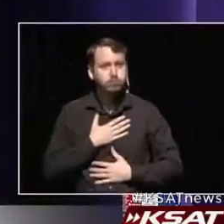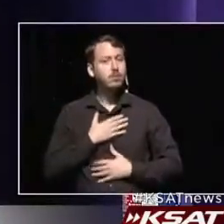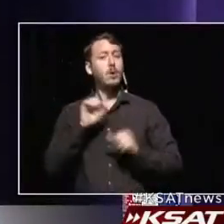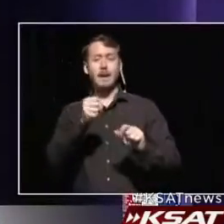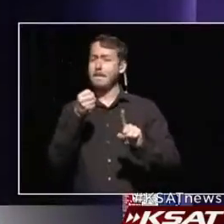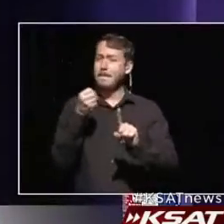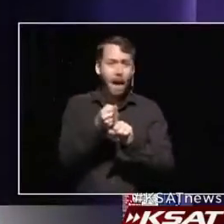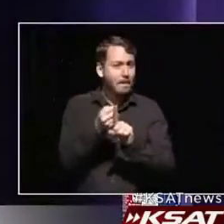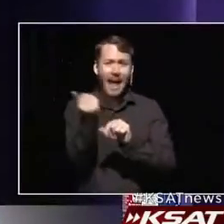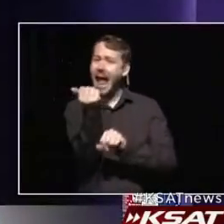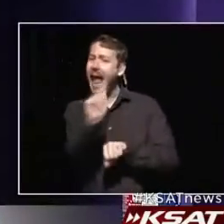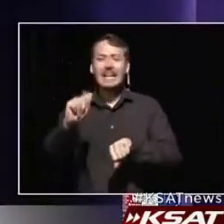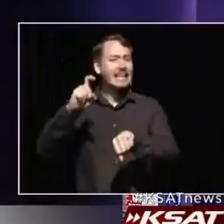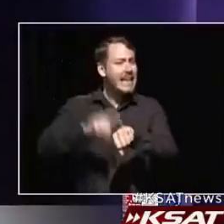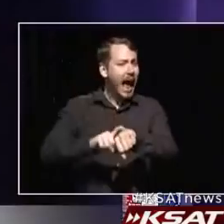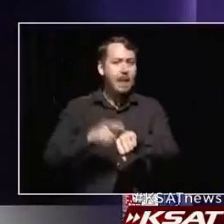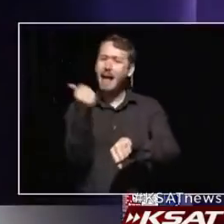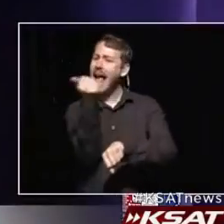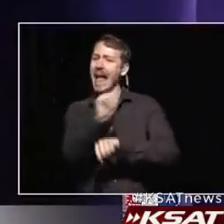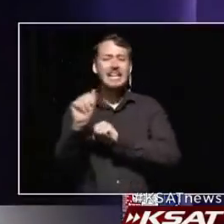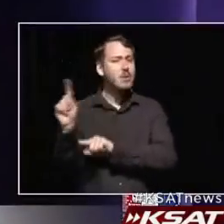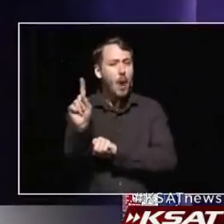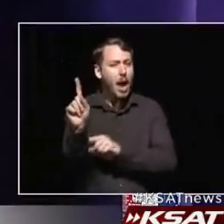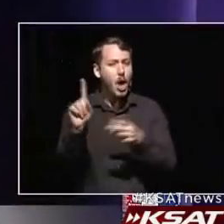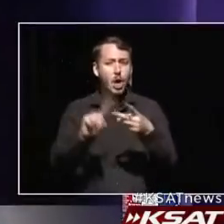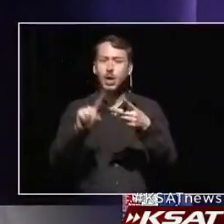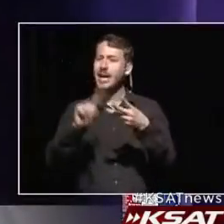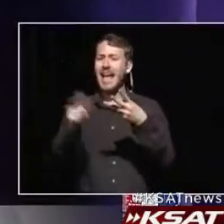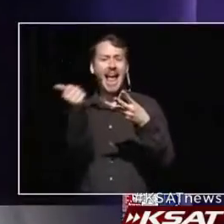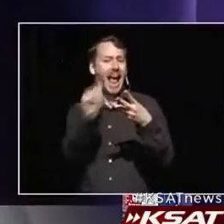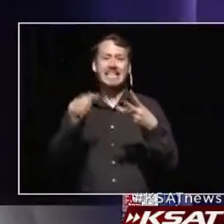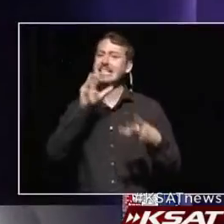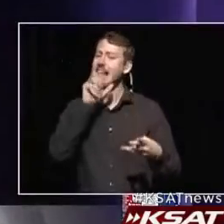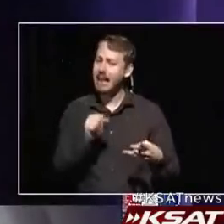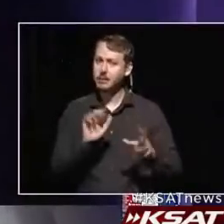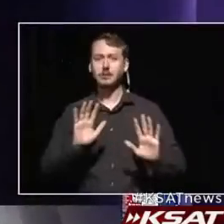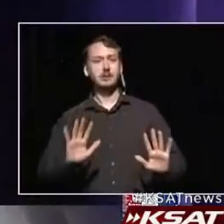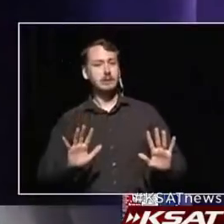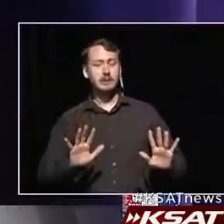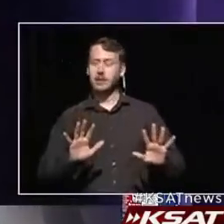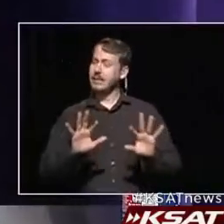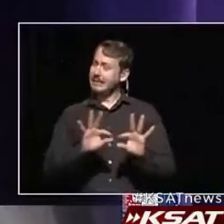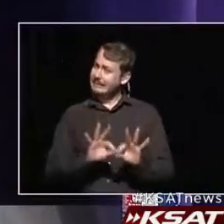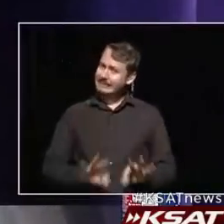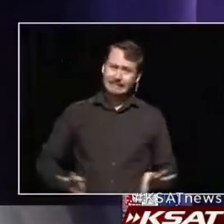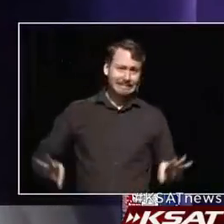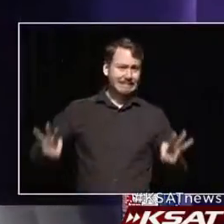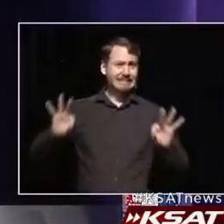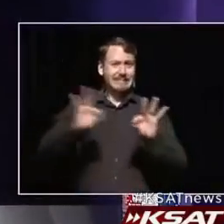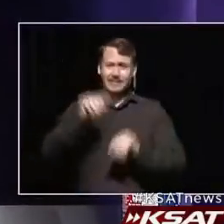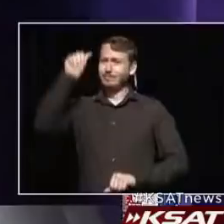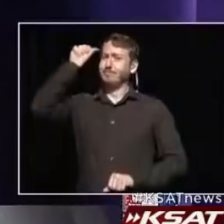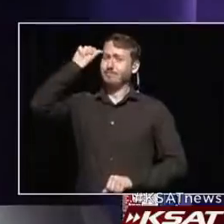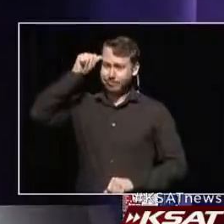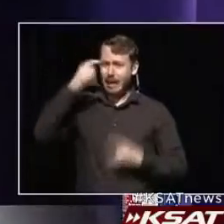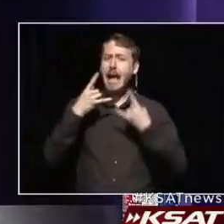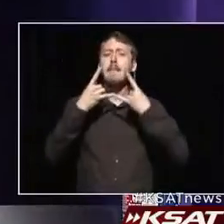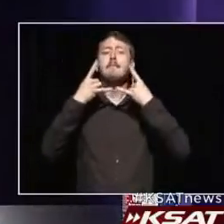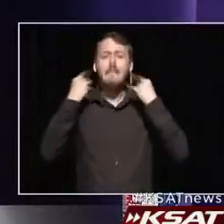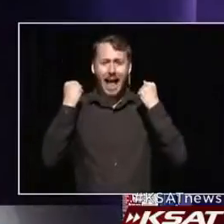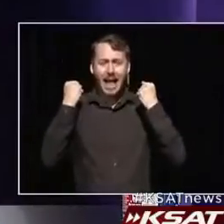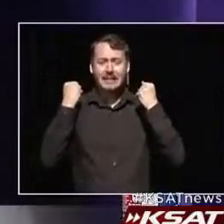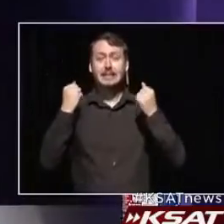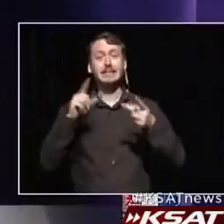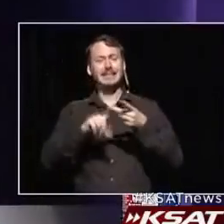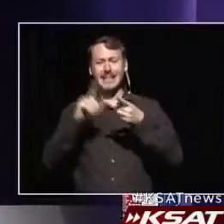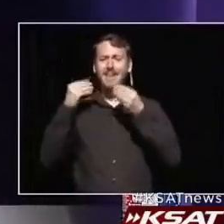anytime, any age. So as the mayor said, mask. By the way, I have a mask and a scarf, so I'm really